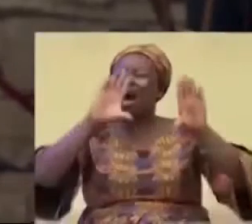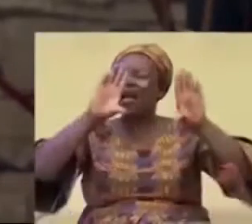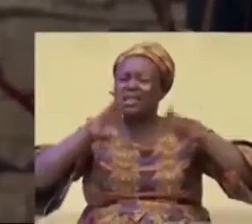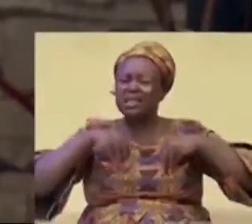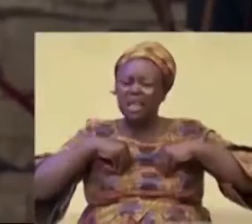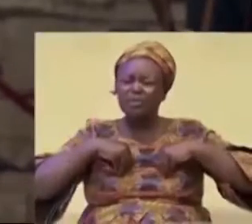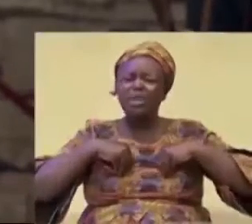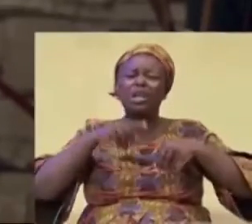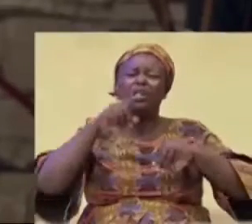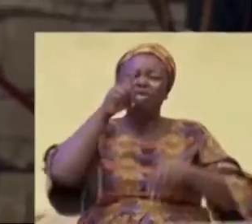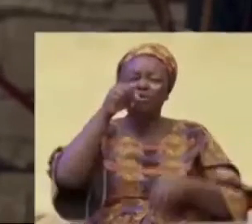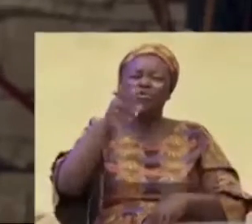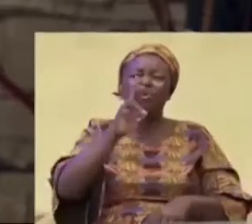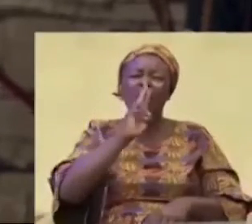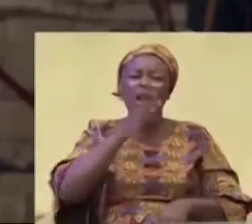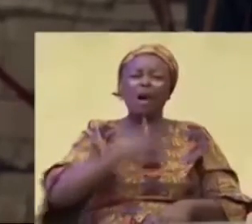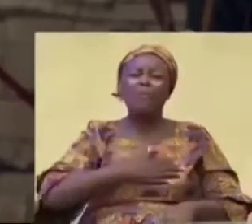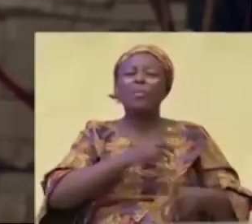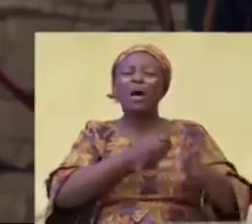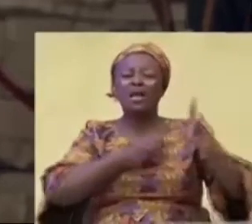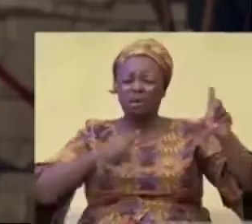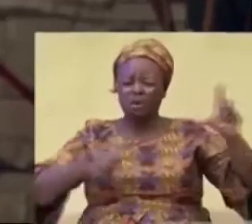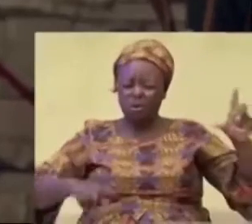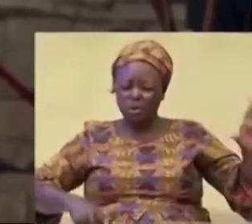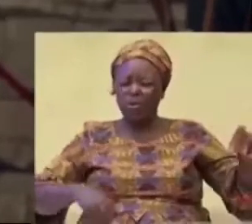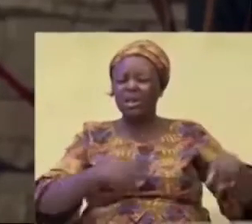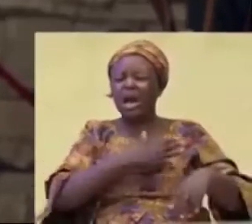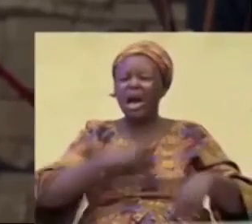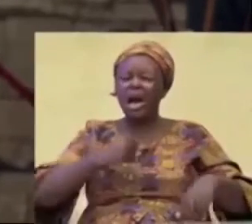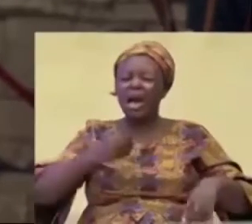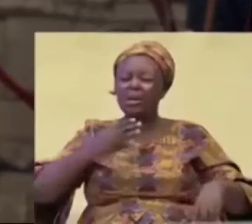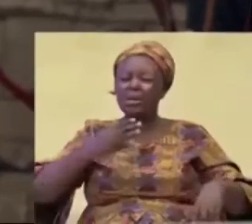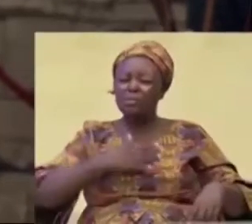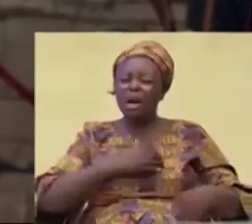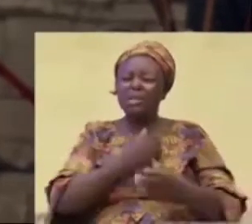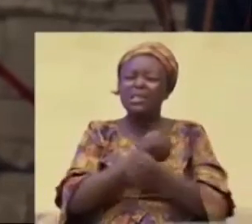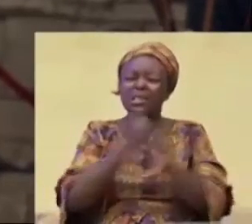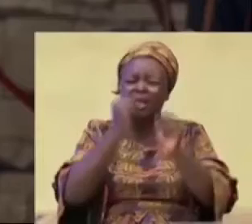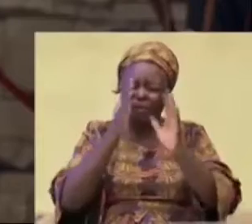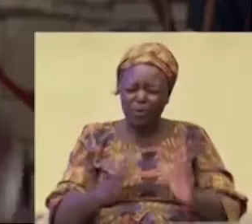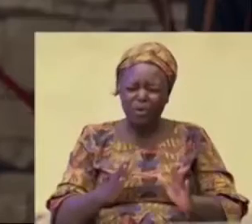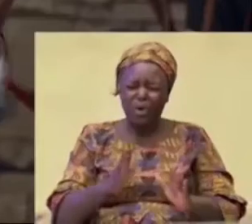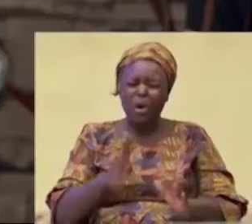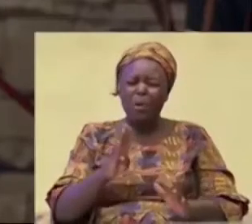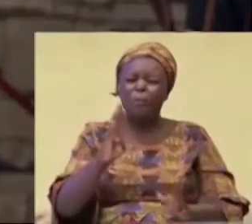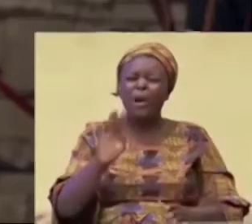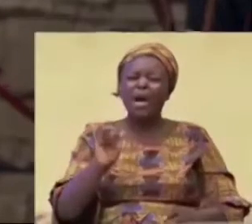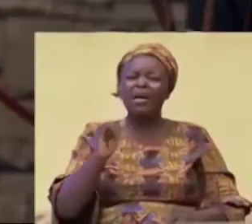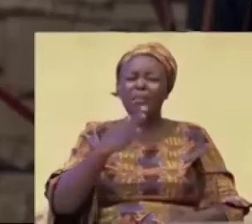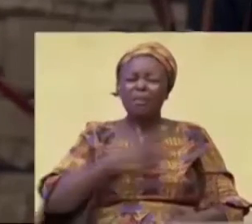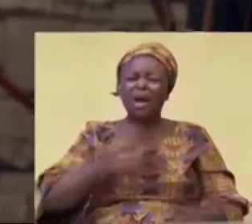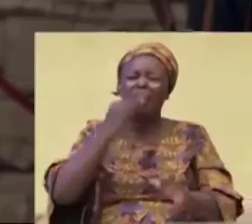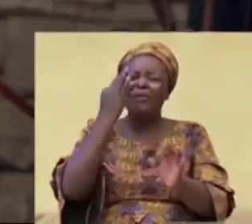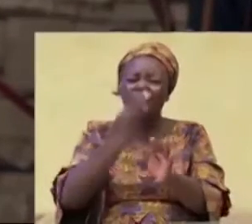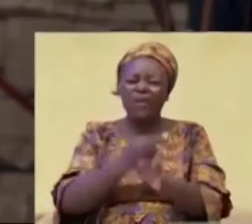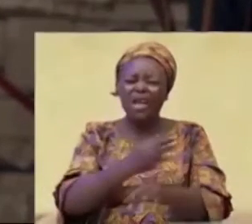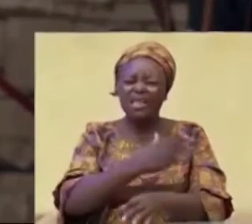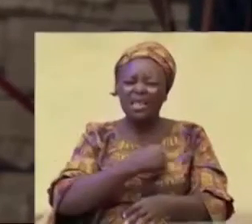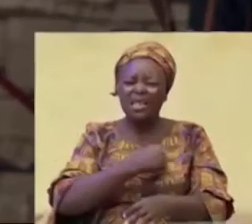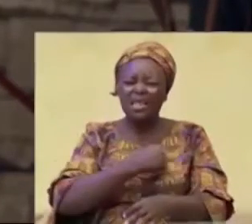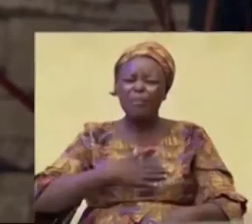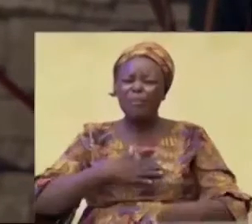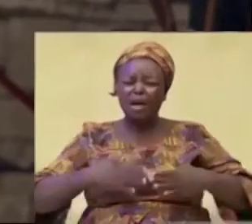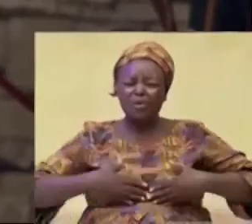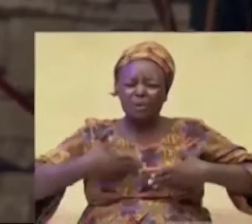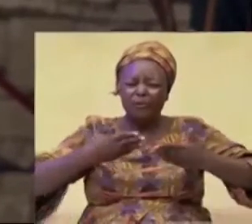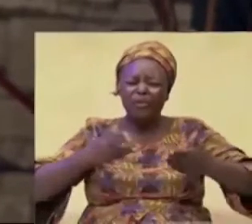accept you are my Lord and my Savior. By my faith, by